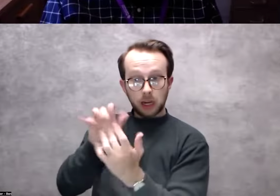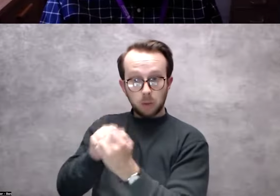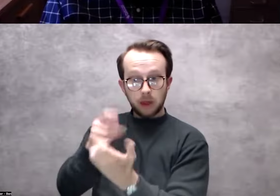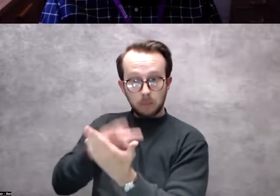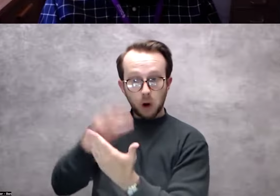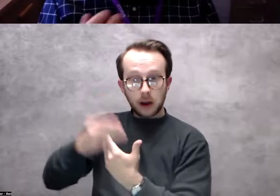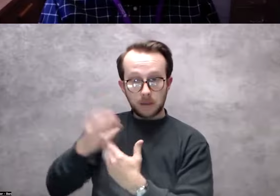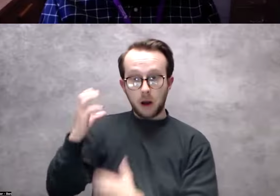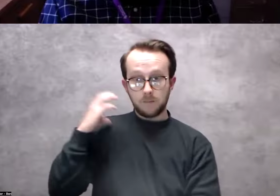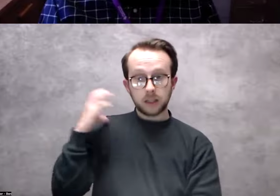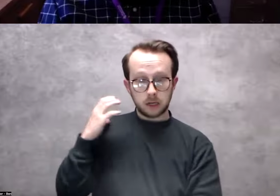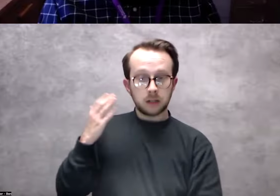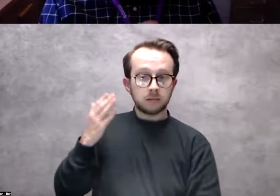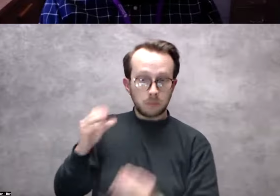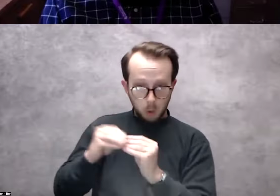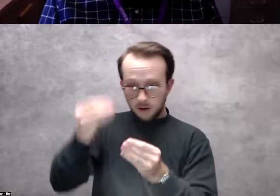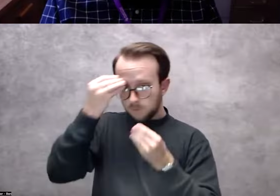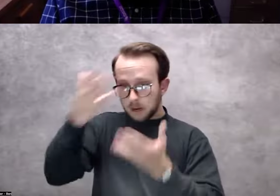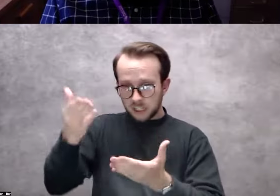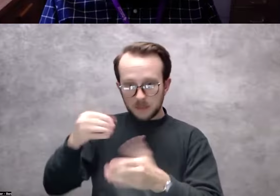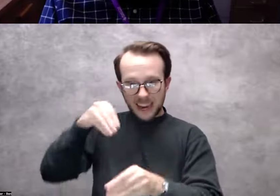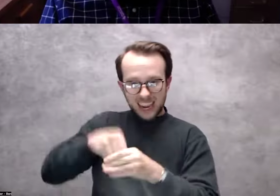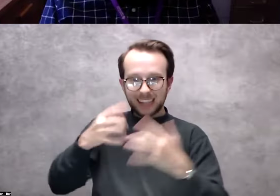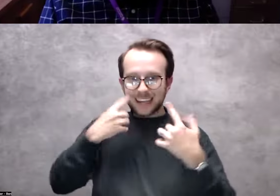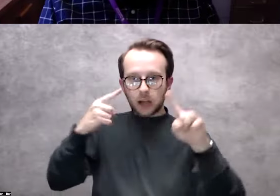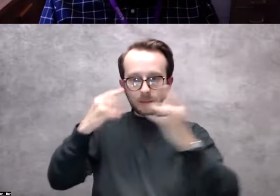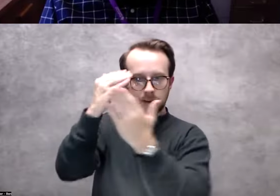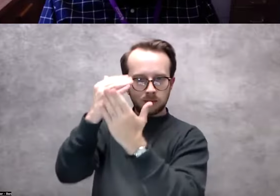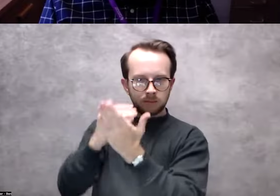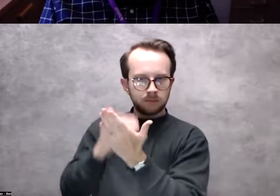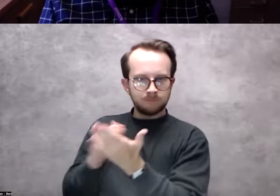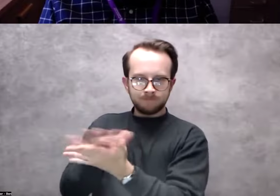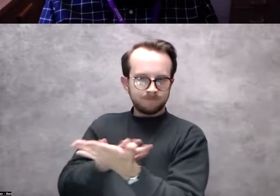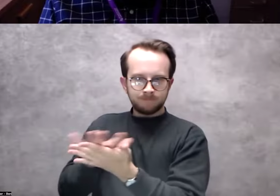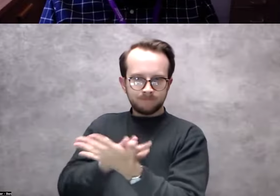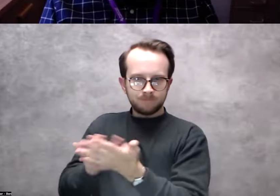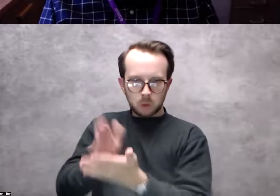more information, but in the announcement, it won't give you as many details.